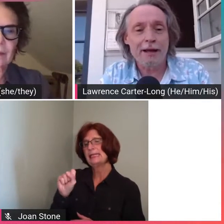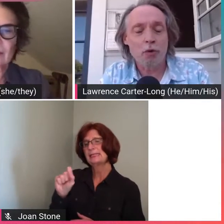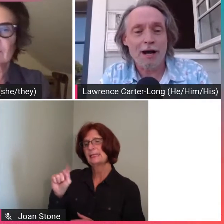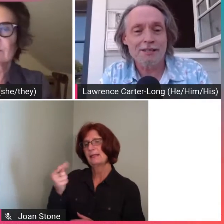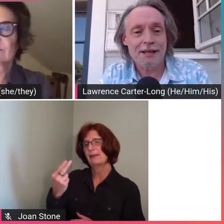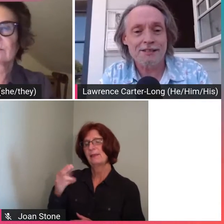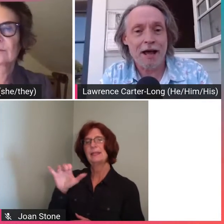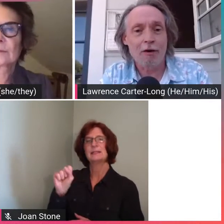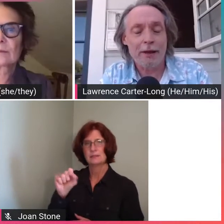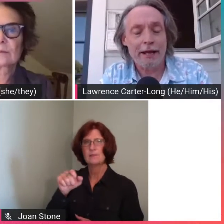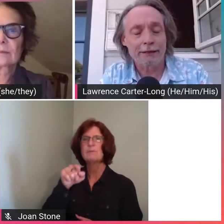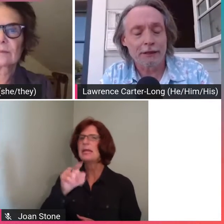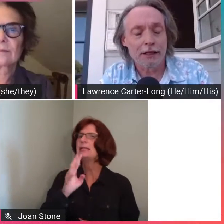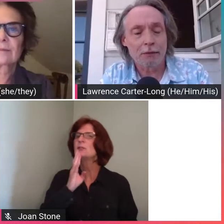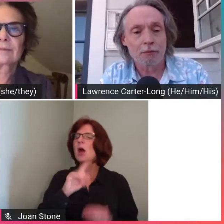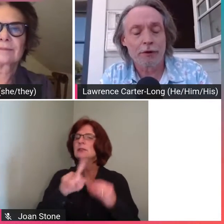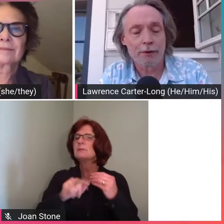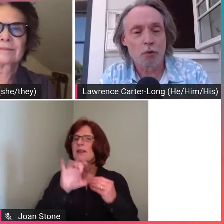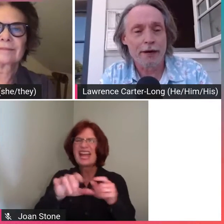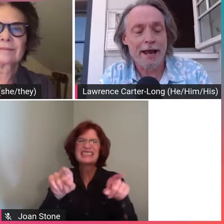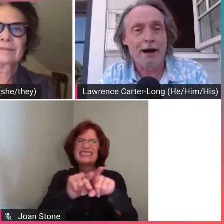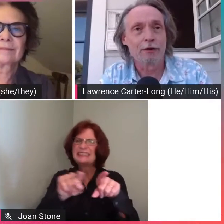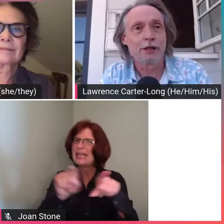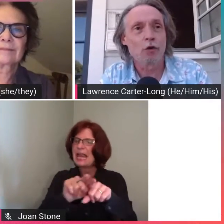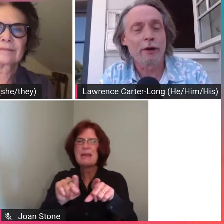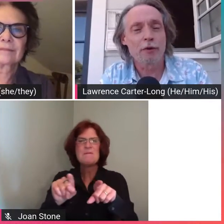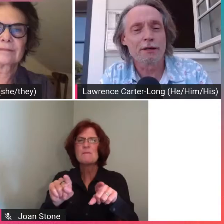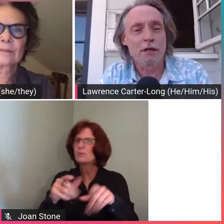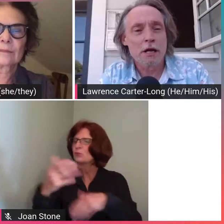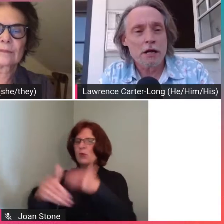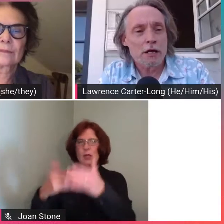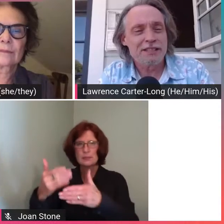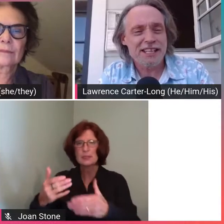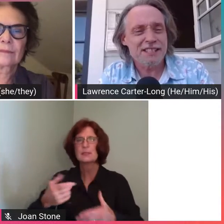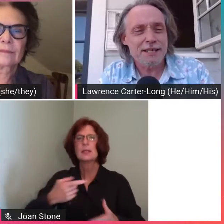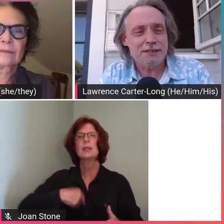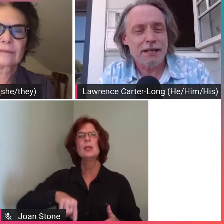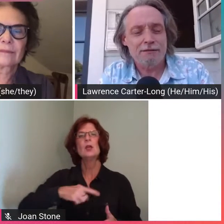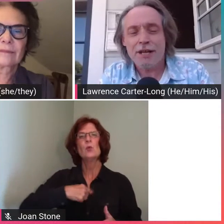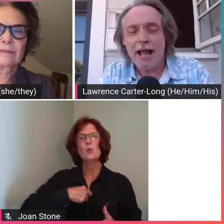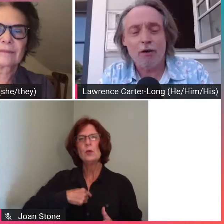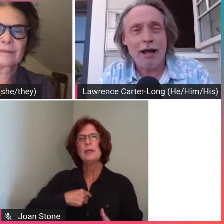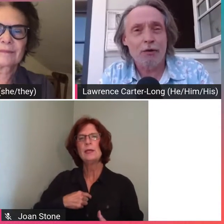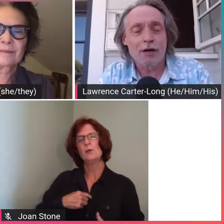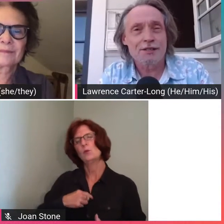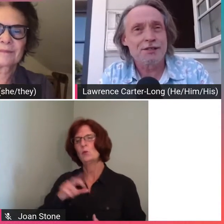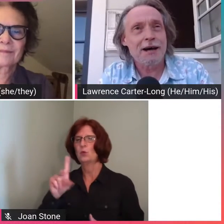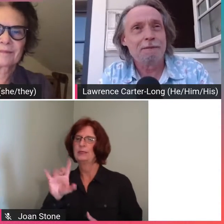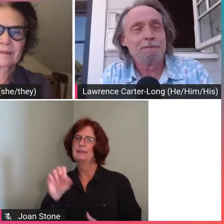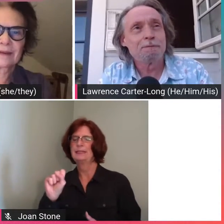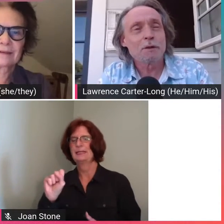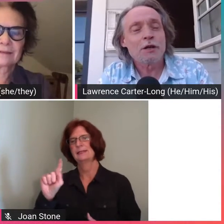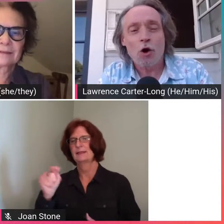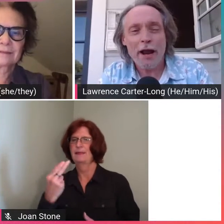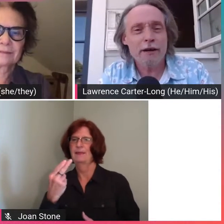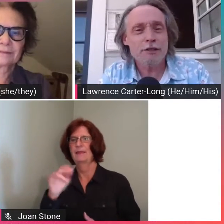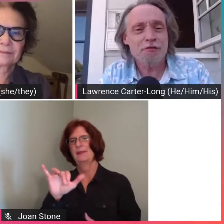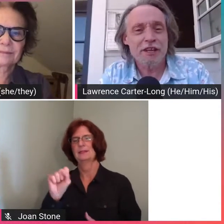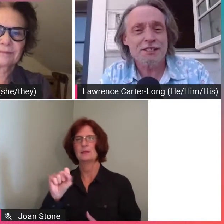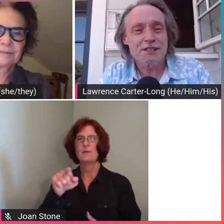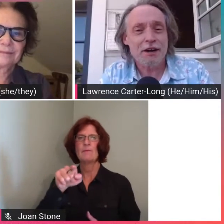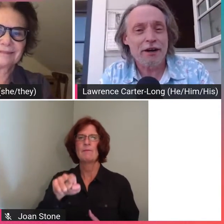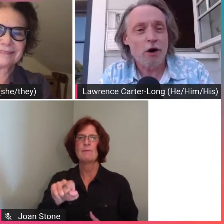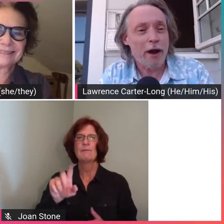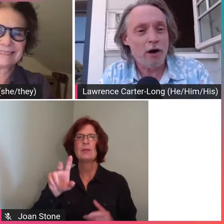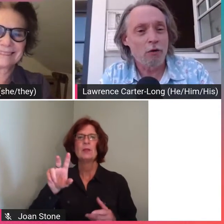about that process. Salome really pointed out, we would the tagline was no